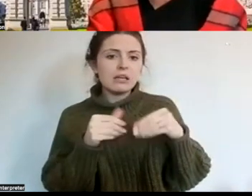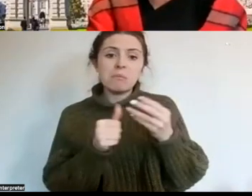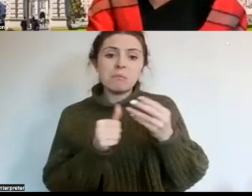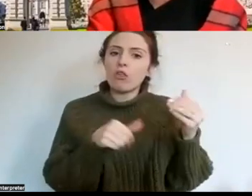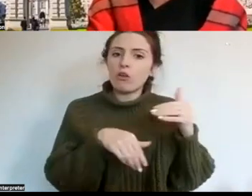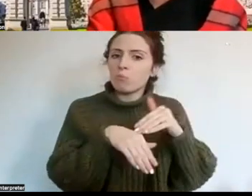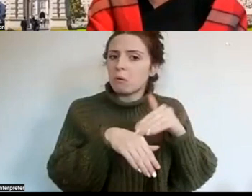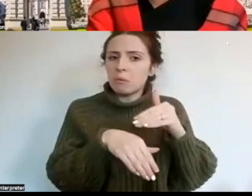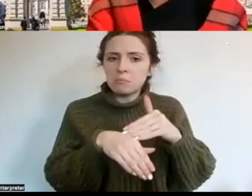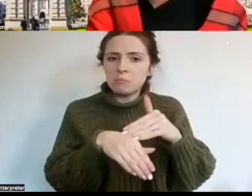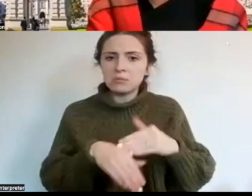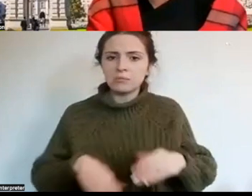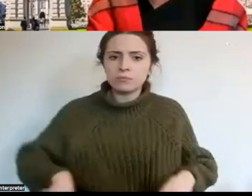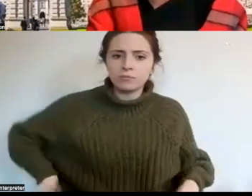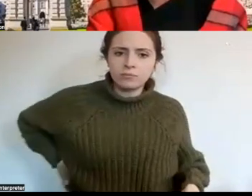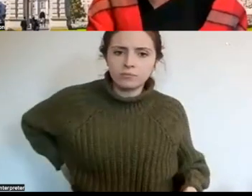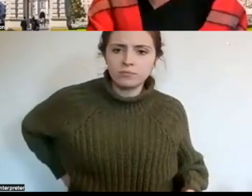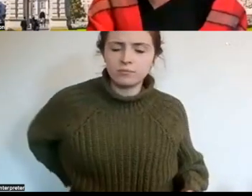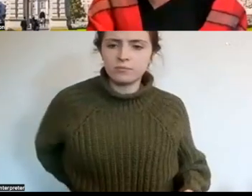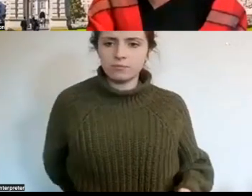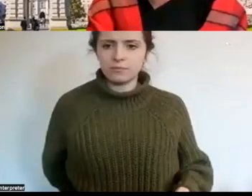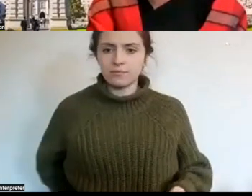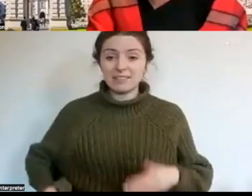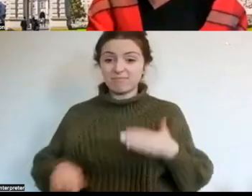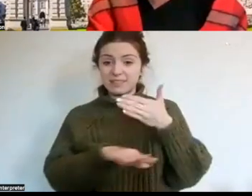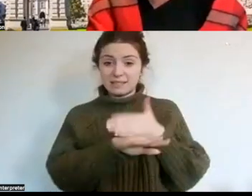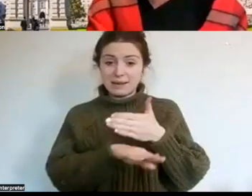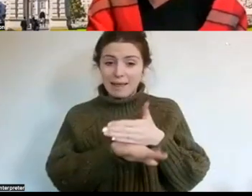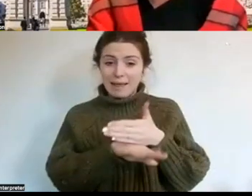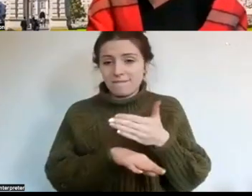on? Well, staffing, I suppose, would be